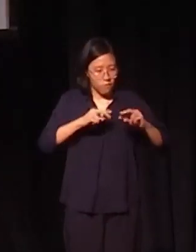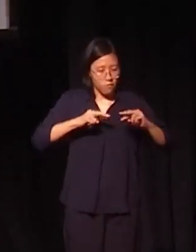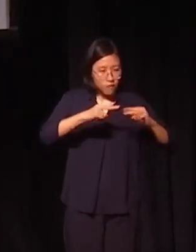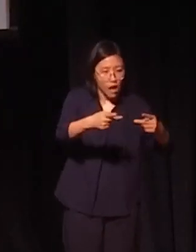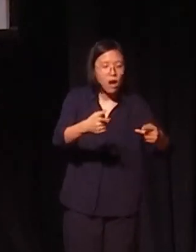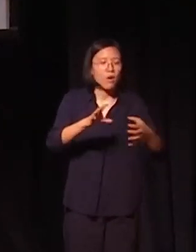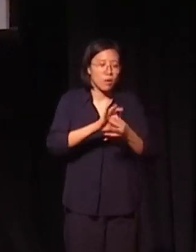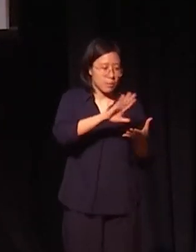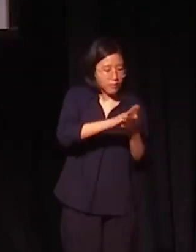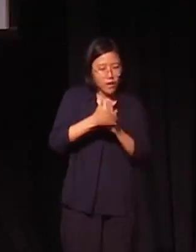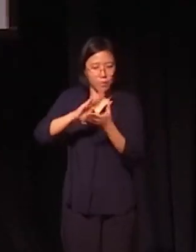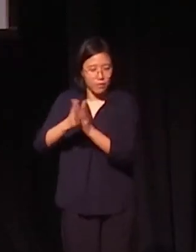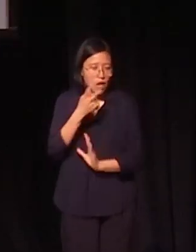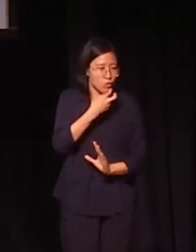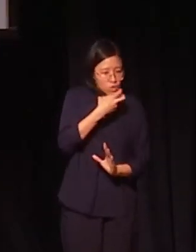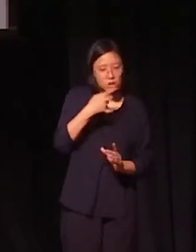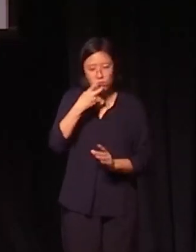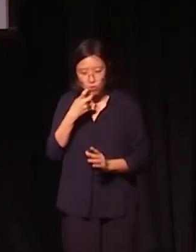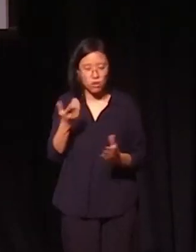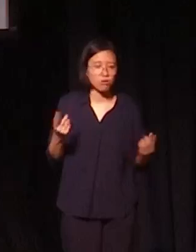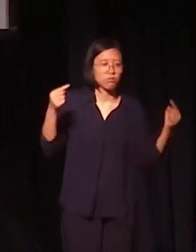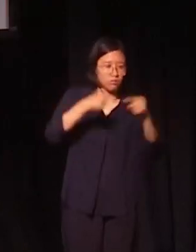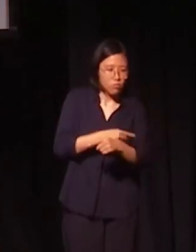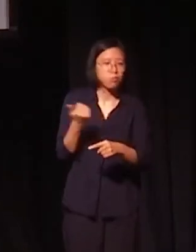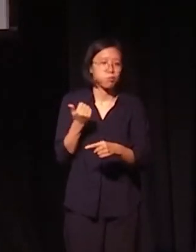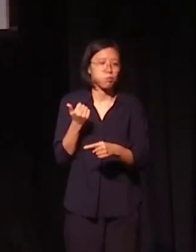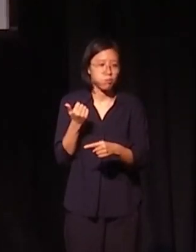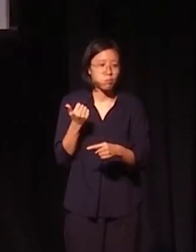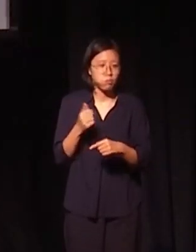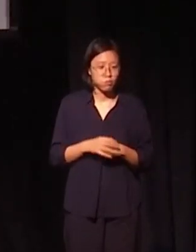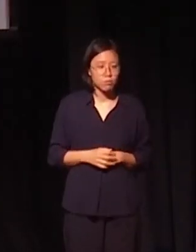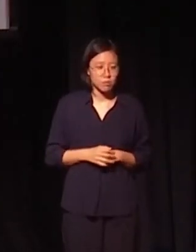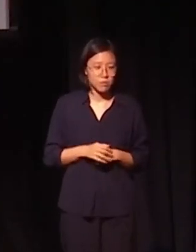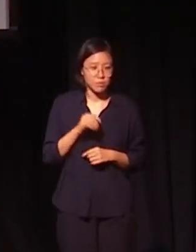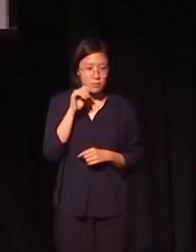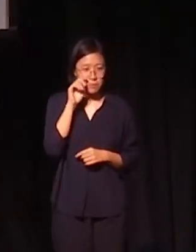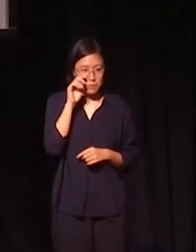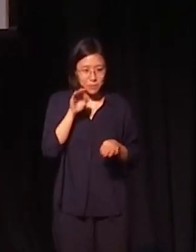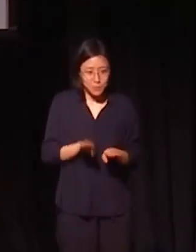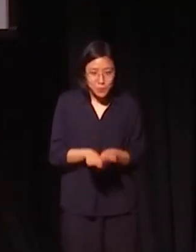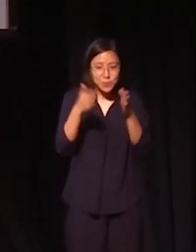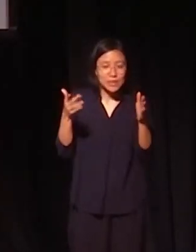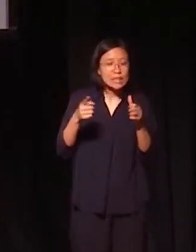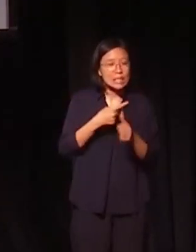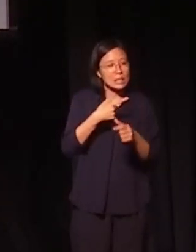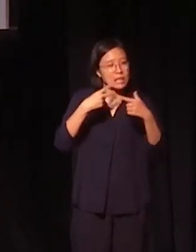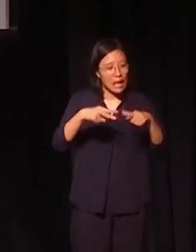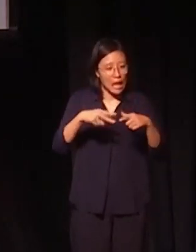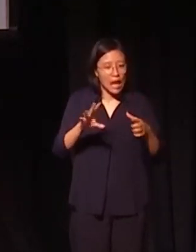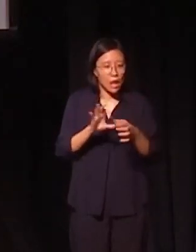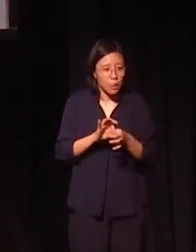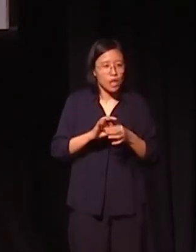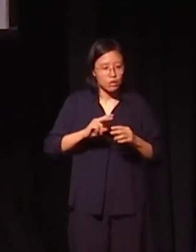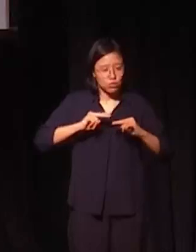and multicultural society. So I'm going to start off by talking about what I mean by transformative research,